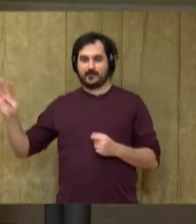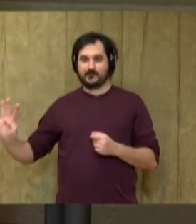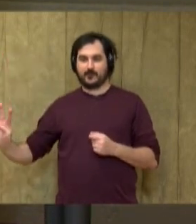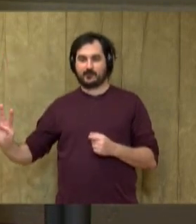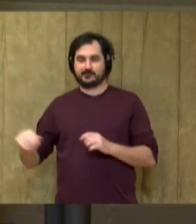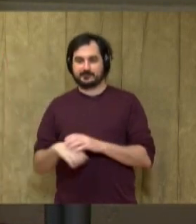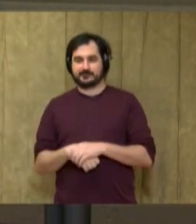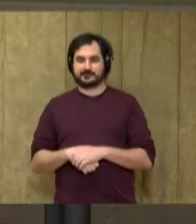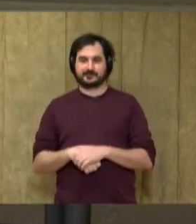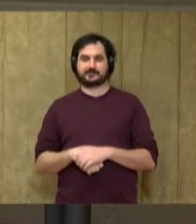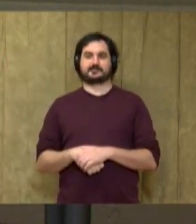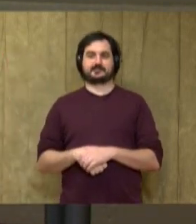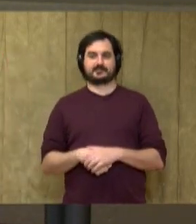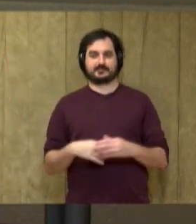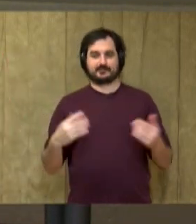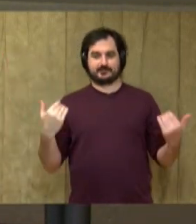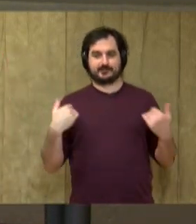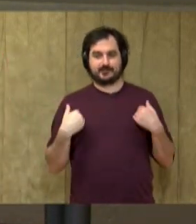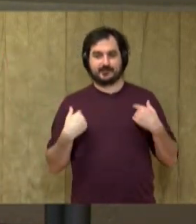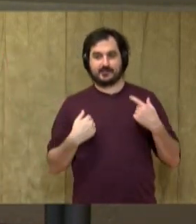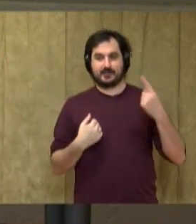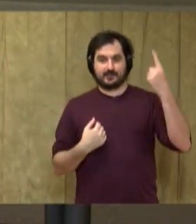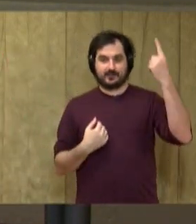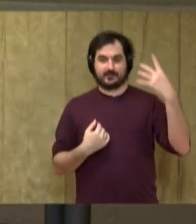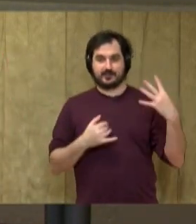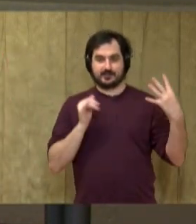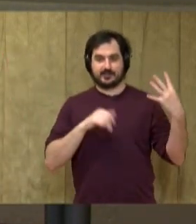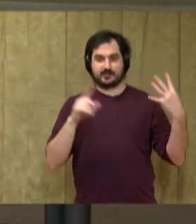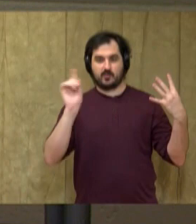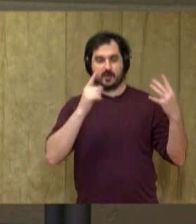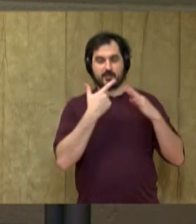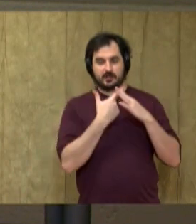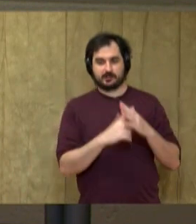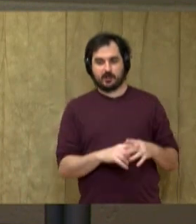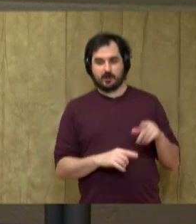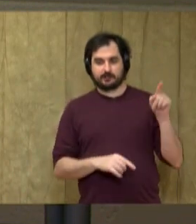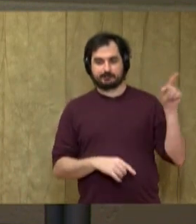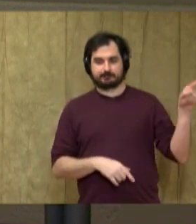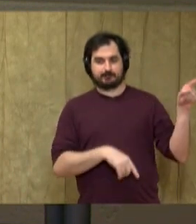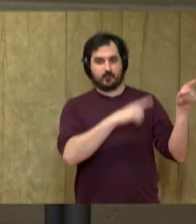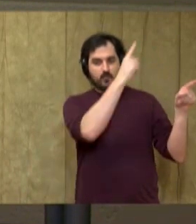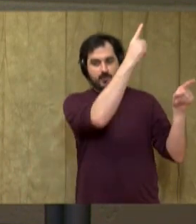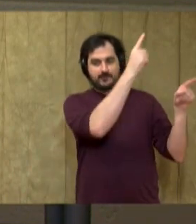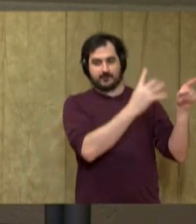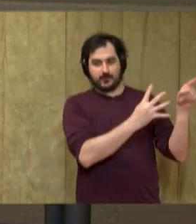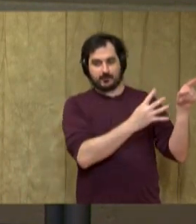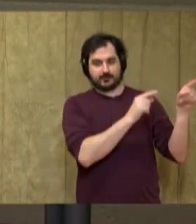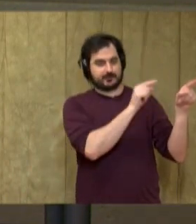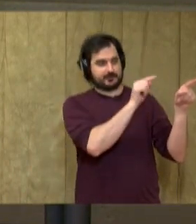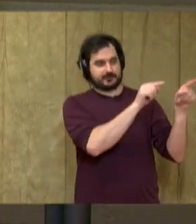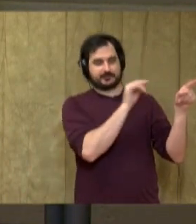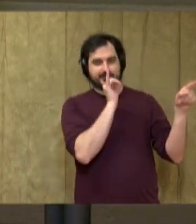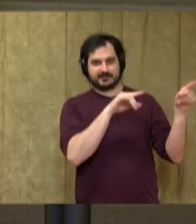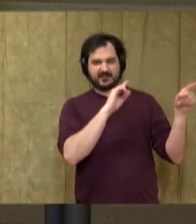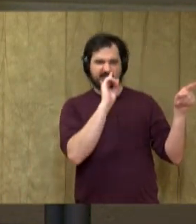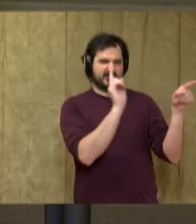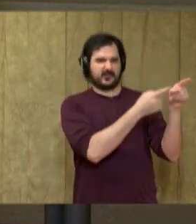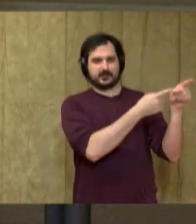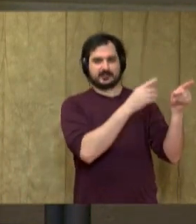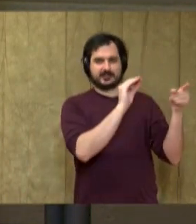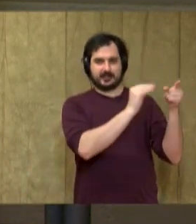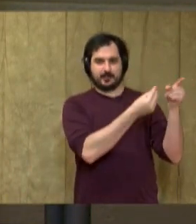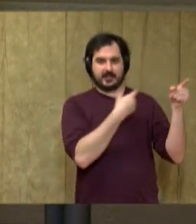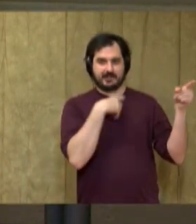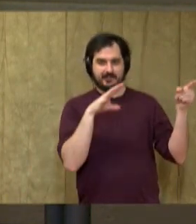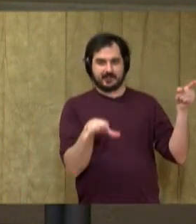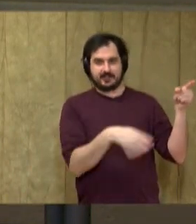Okay? So I have my 4ths, and this is where I'm going to start because that's the first number that I have to add. But I'm